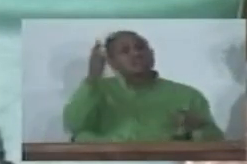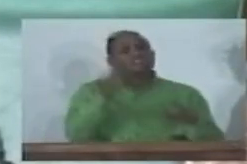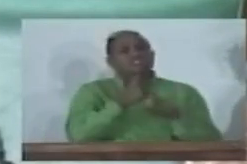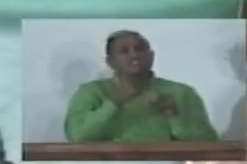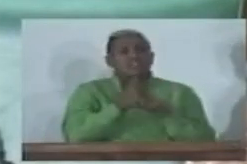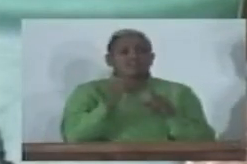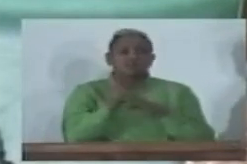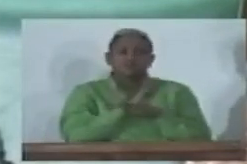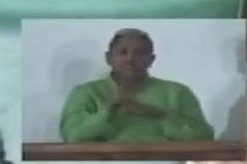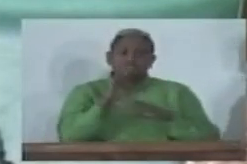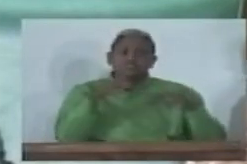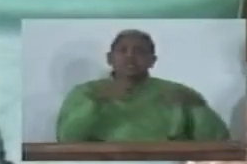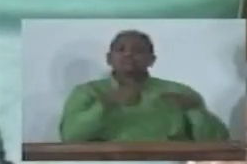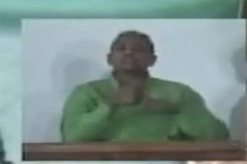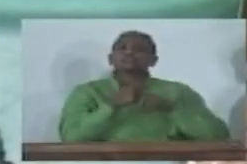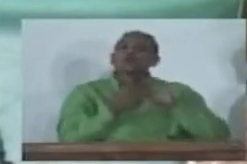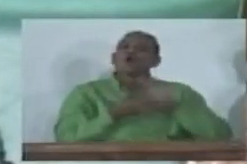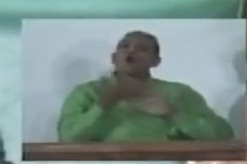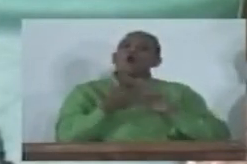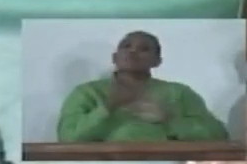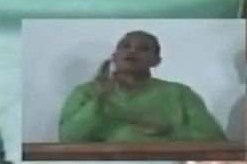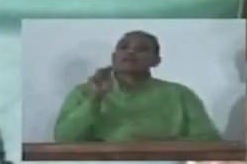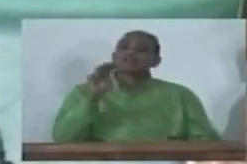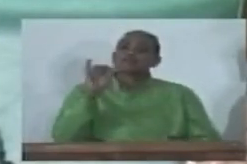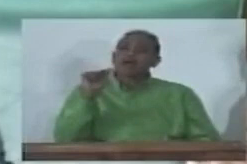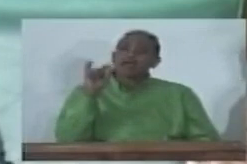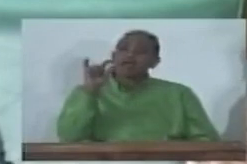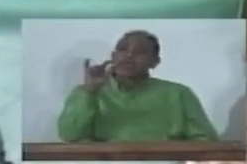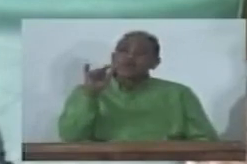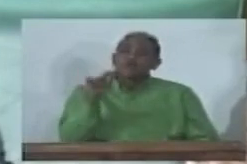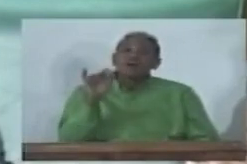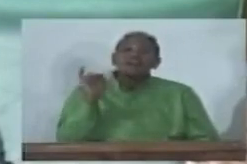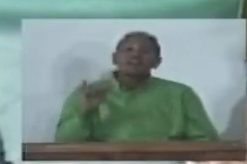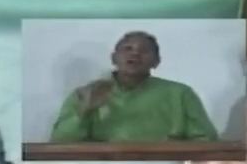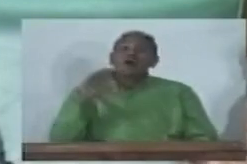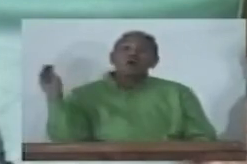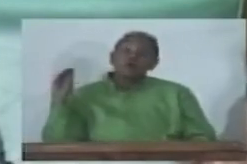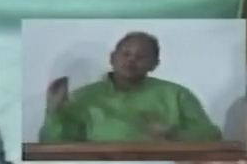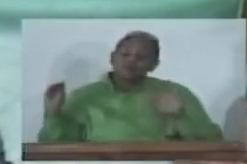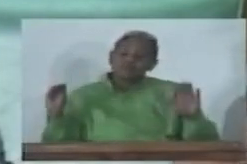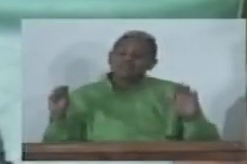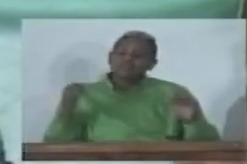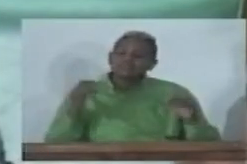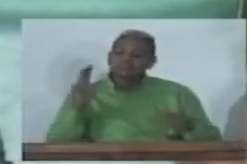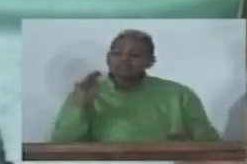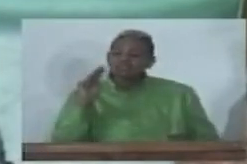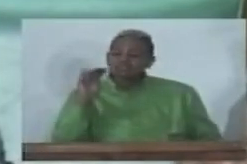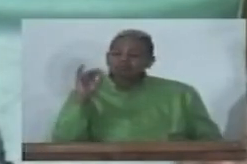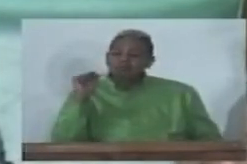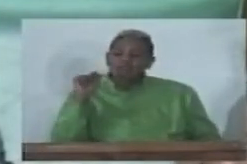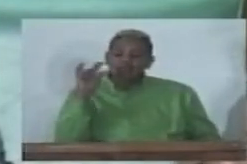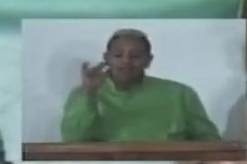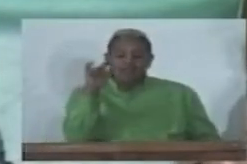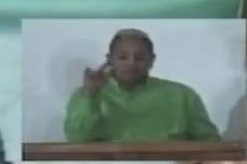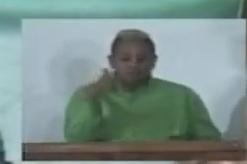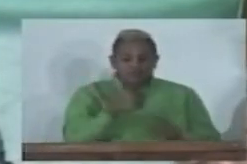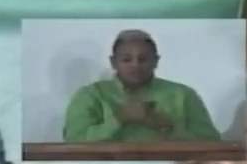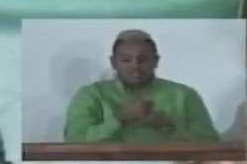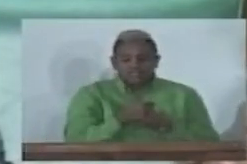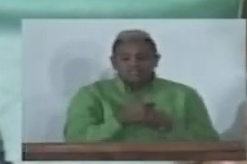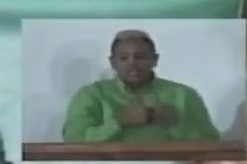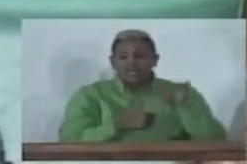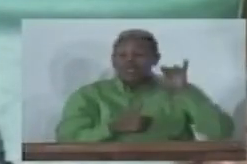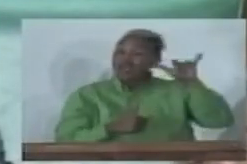to operate the Norman Manley International Airport. And that company, which is the Norman Manley International